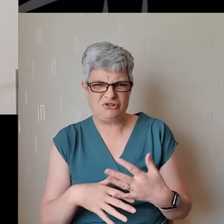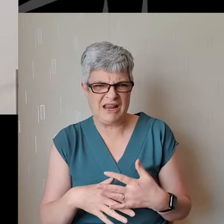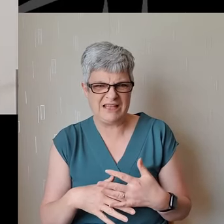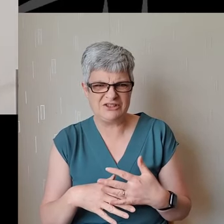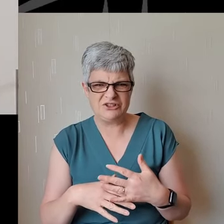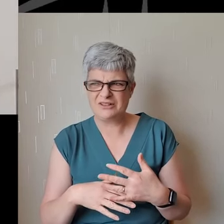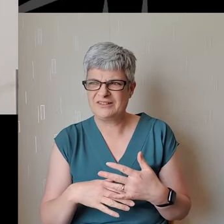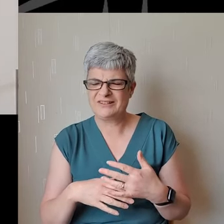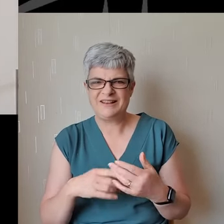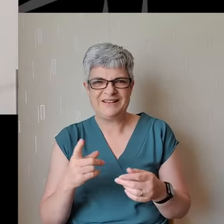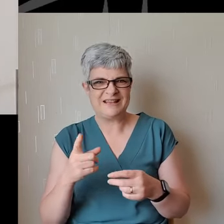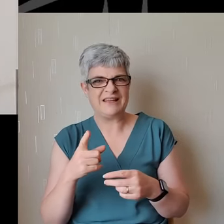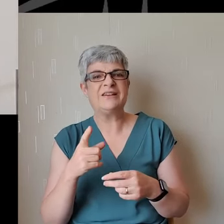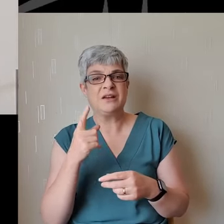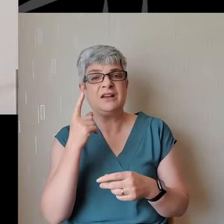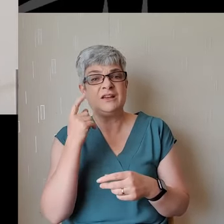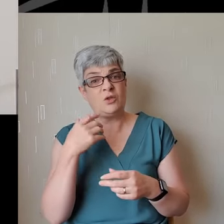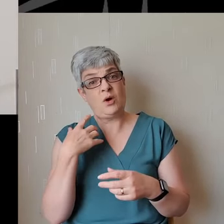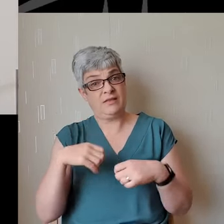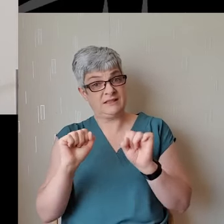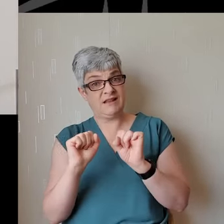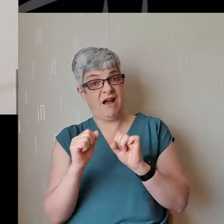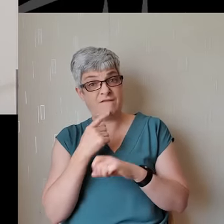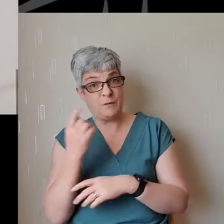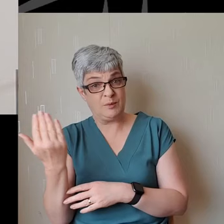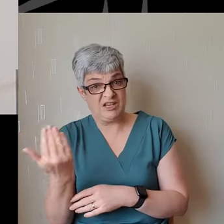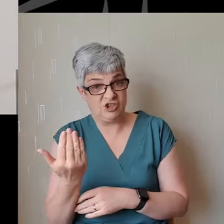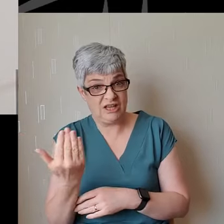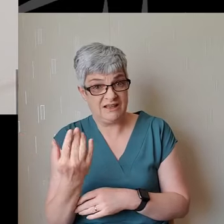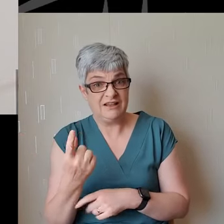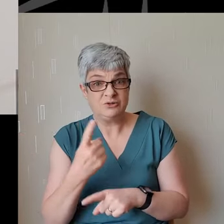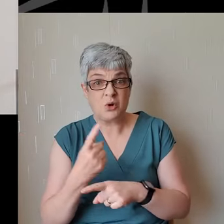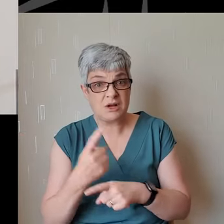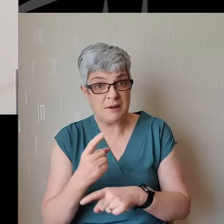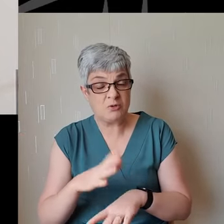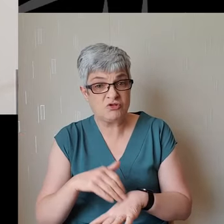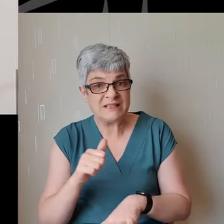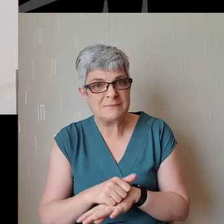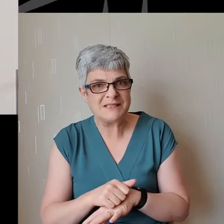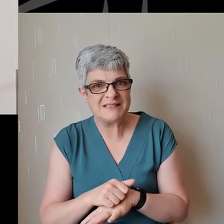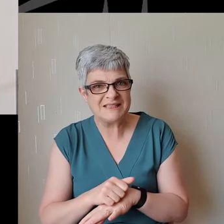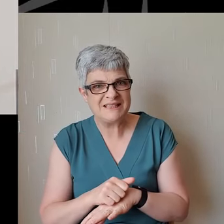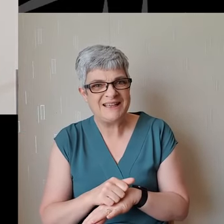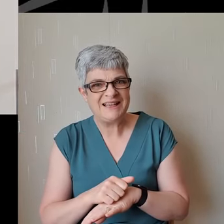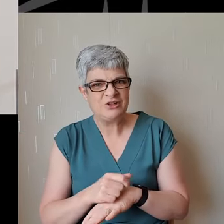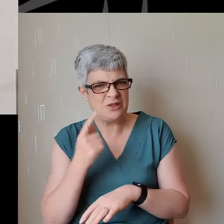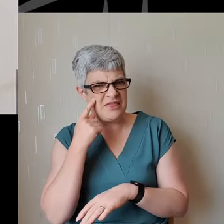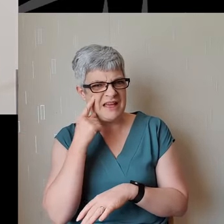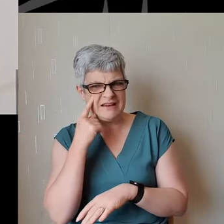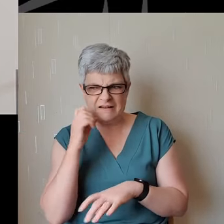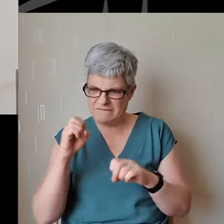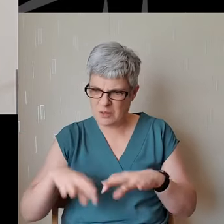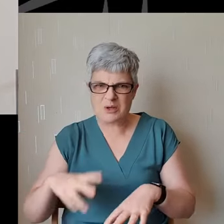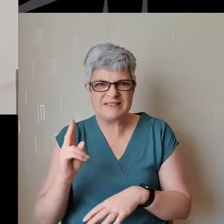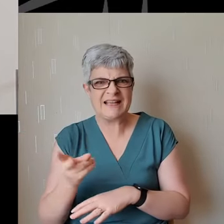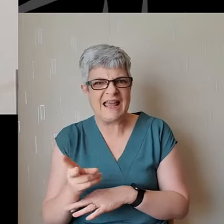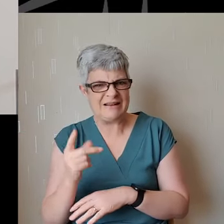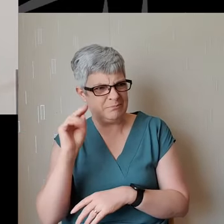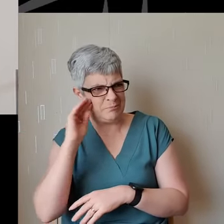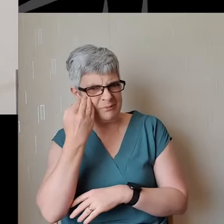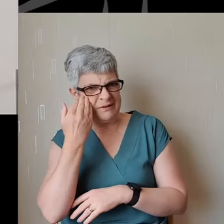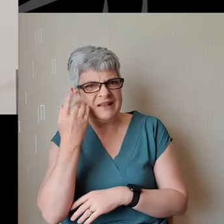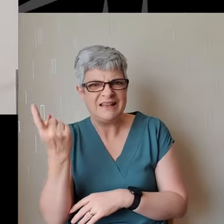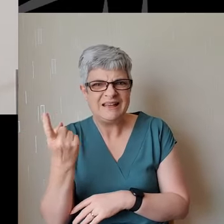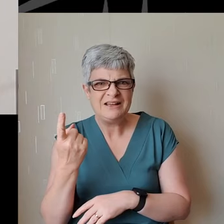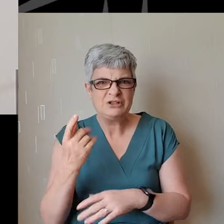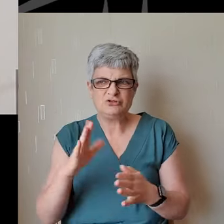when I began preaching and saying Jesus is the reason for the season and put Christ back into Christmas. And you might think I've lost it again. Joy to the World, is that not